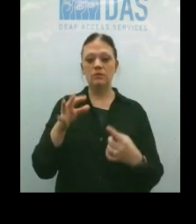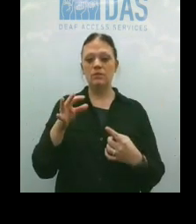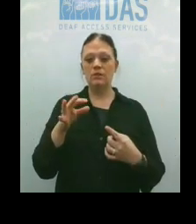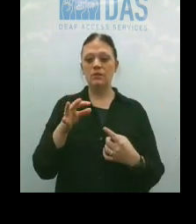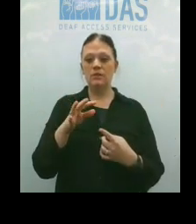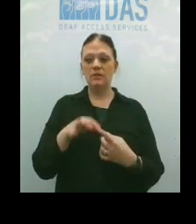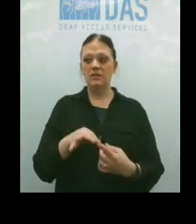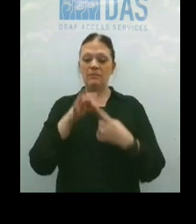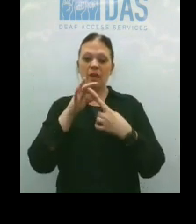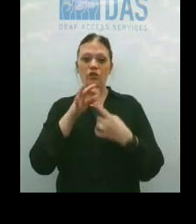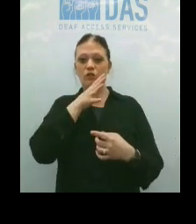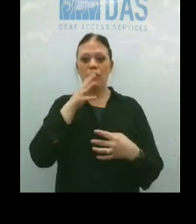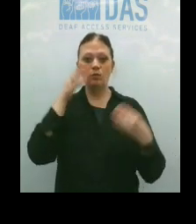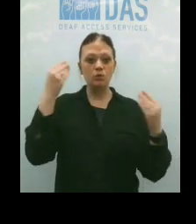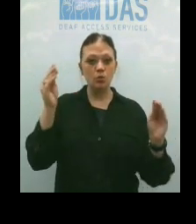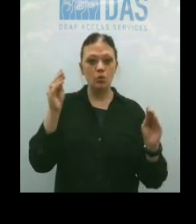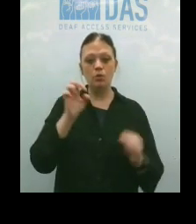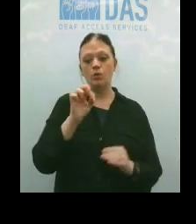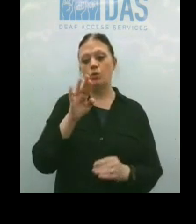farm stores. So go to